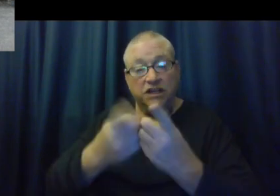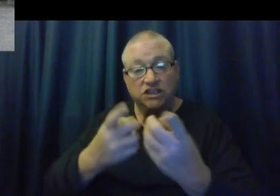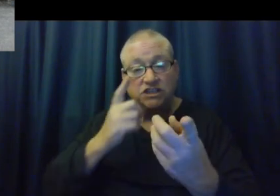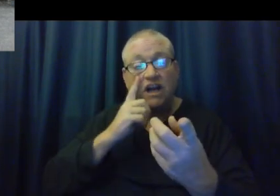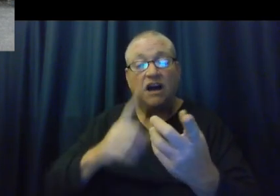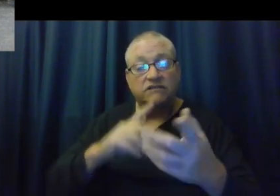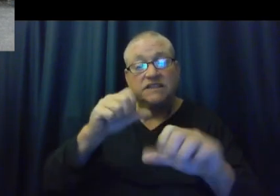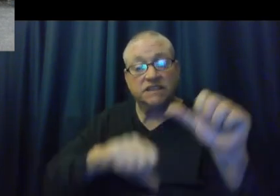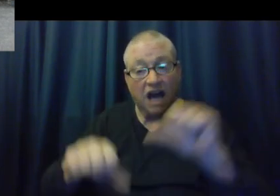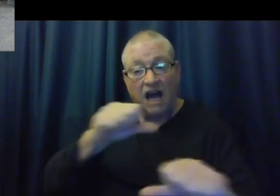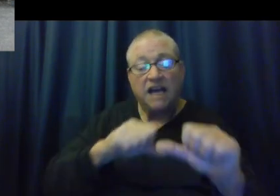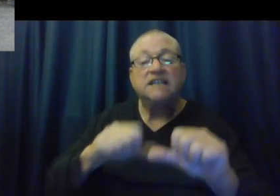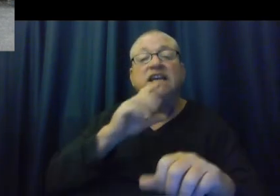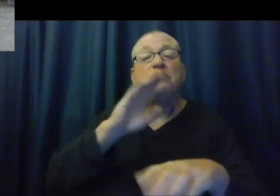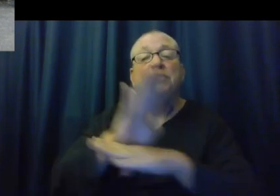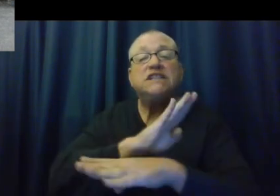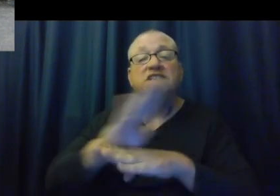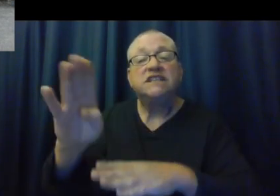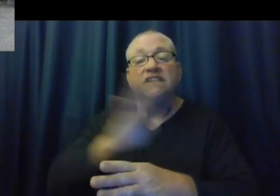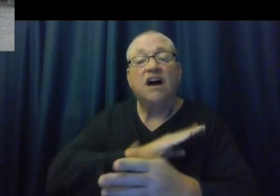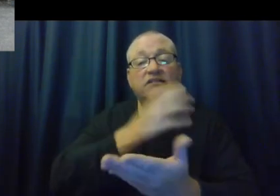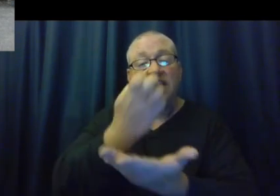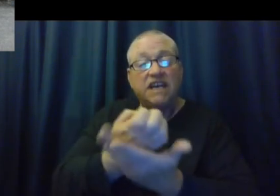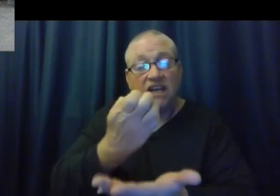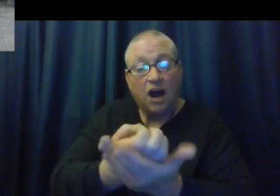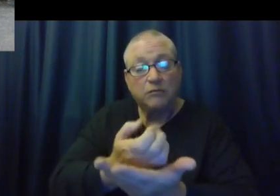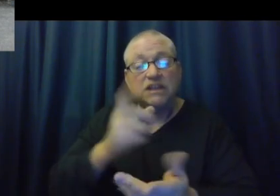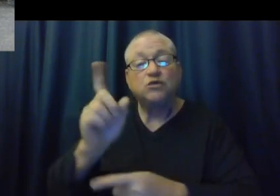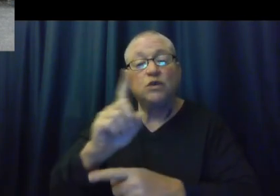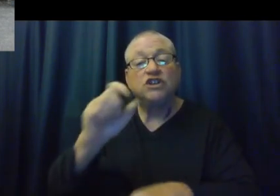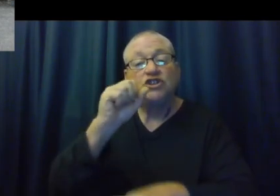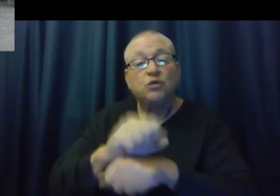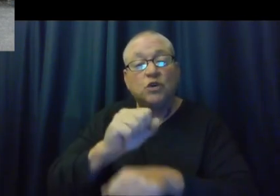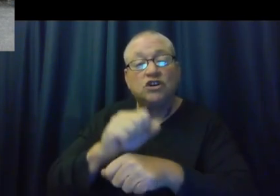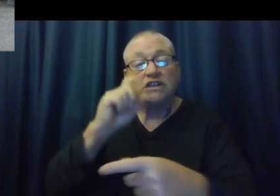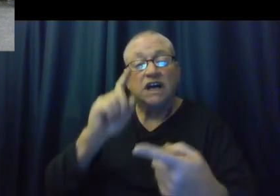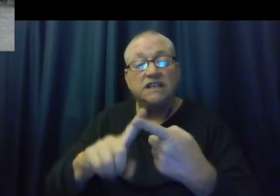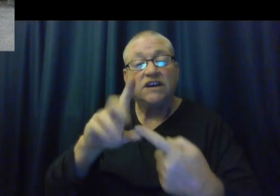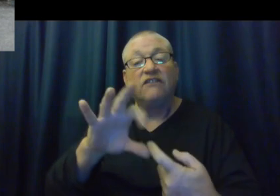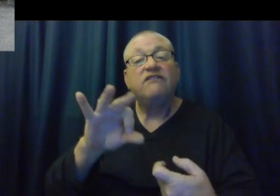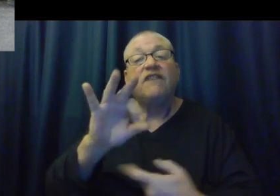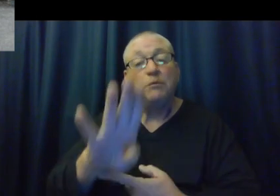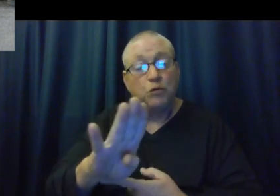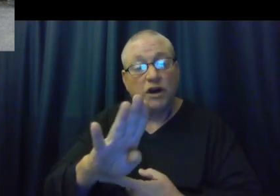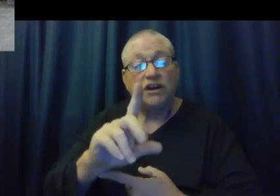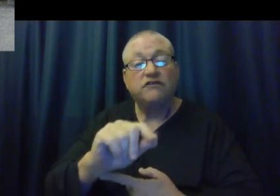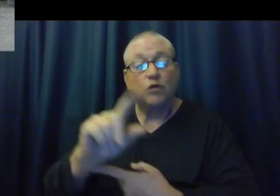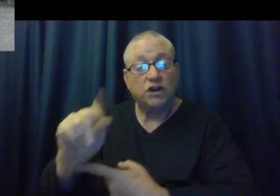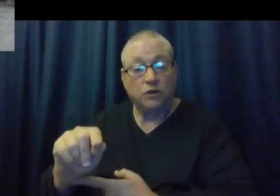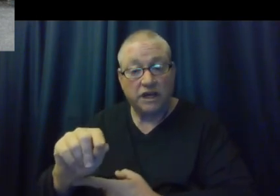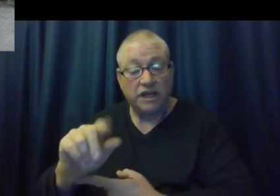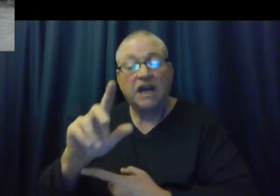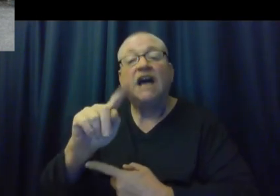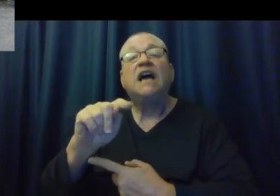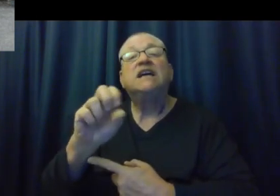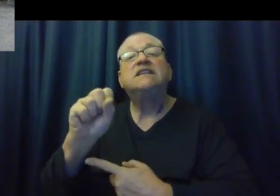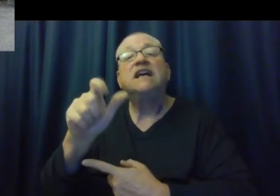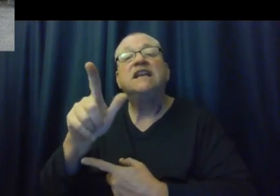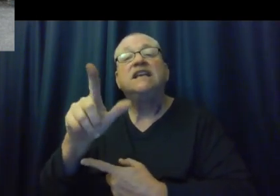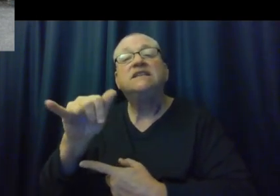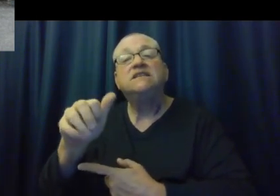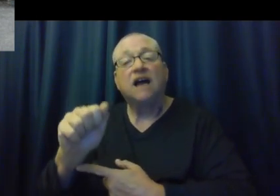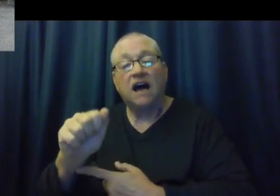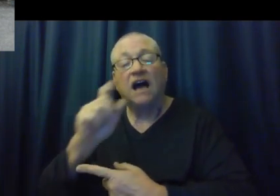Department of Decision Sciences in the College of Business and Economics, where she worked until February of 2020. In the past